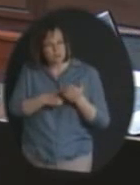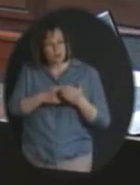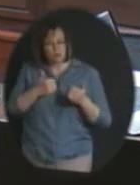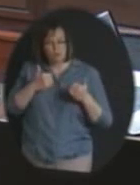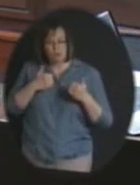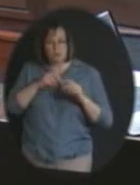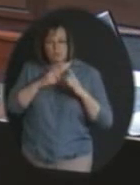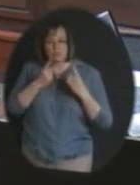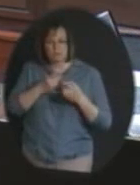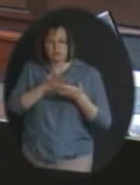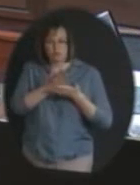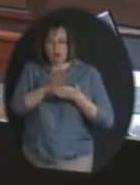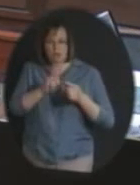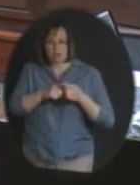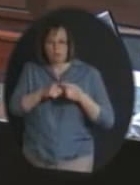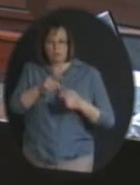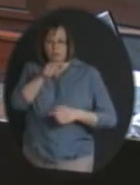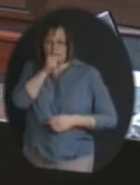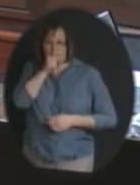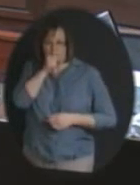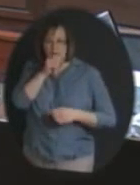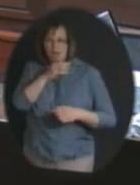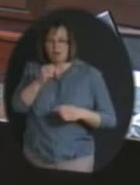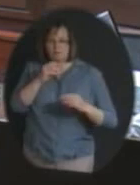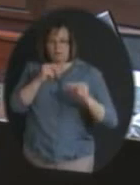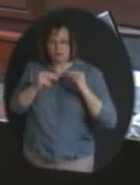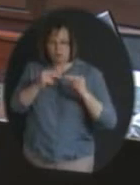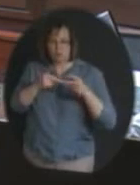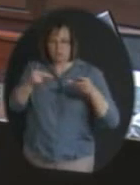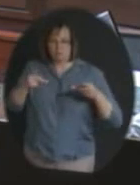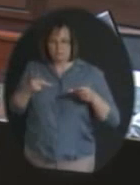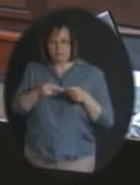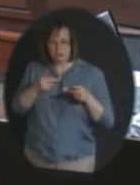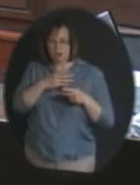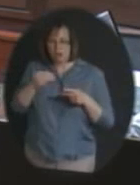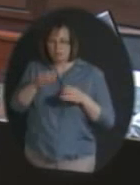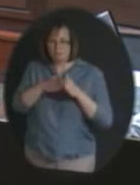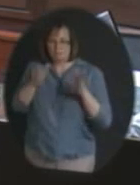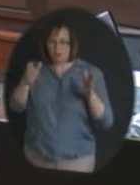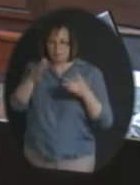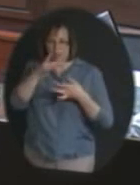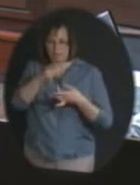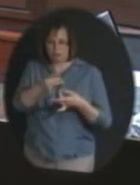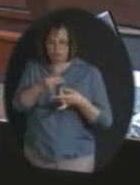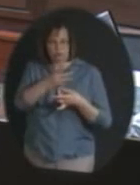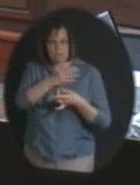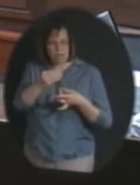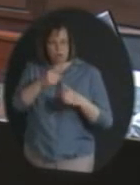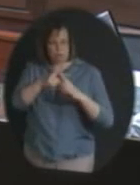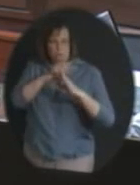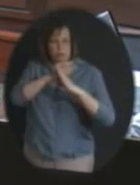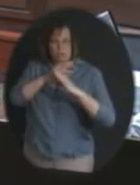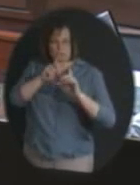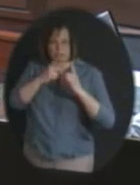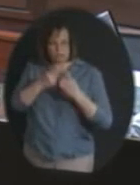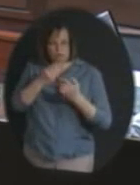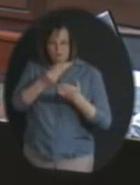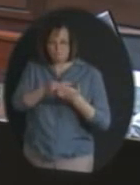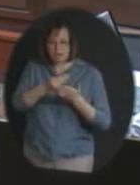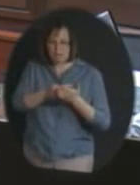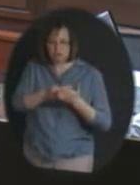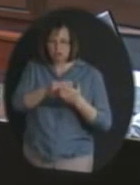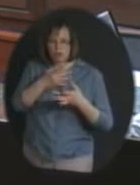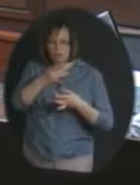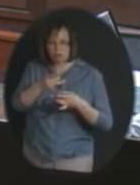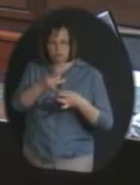protect the district's right to the confidentiality of its negotiating position and the public interest, and to protect the district's financial interest